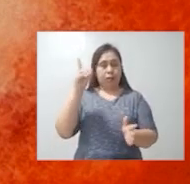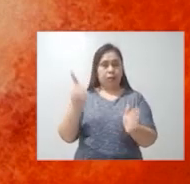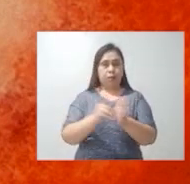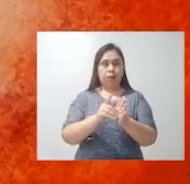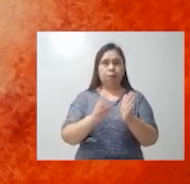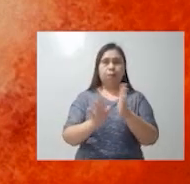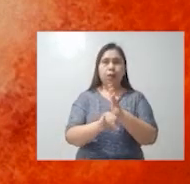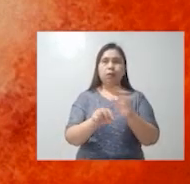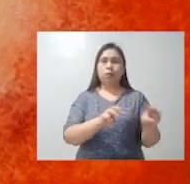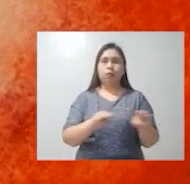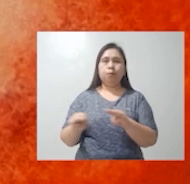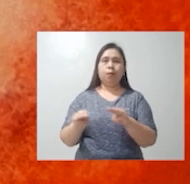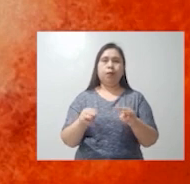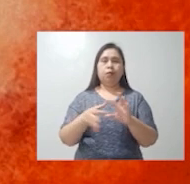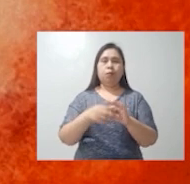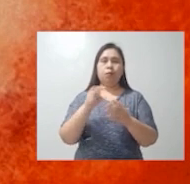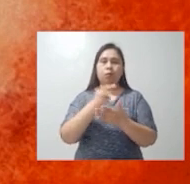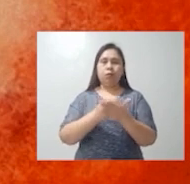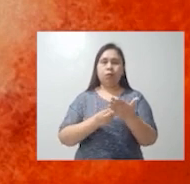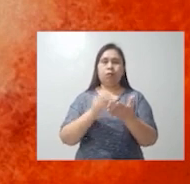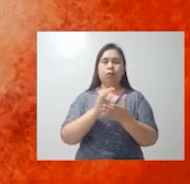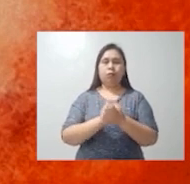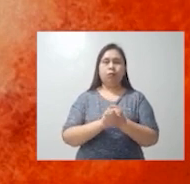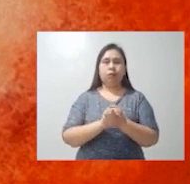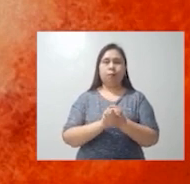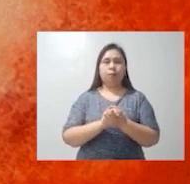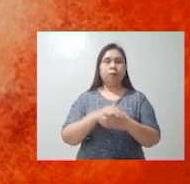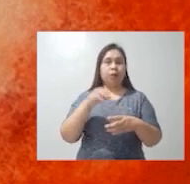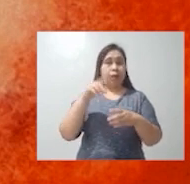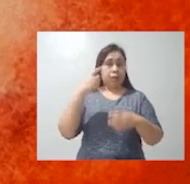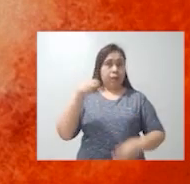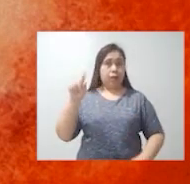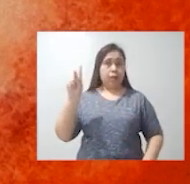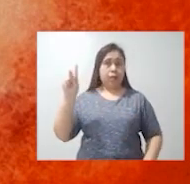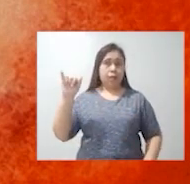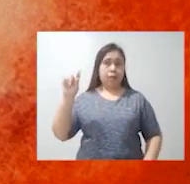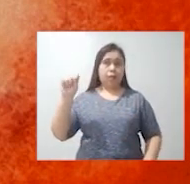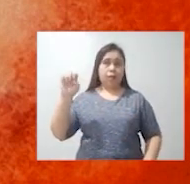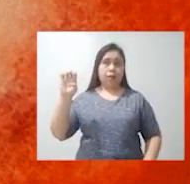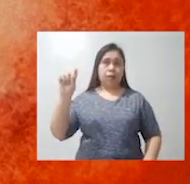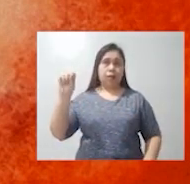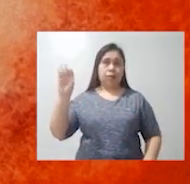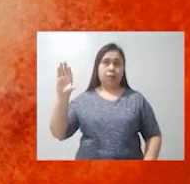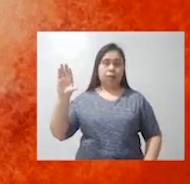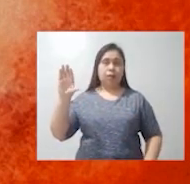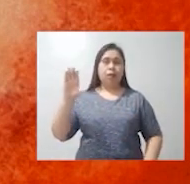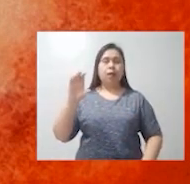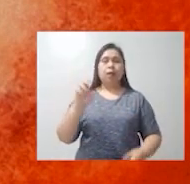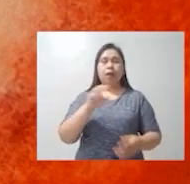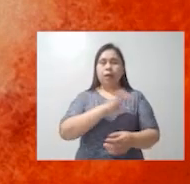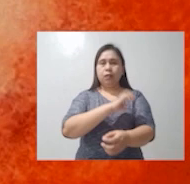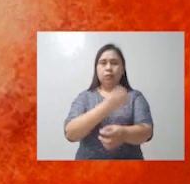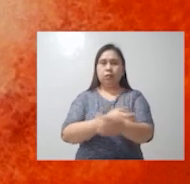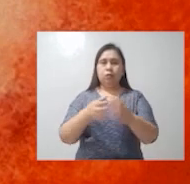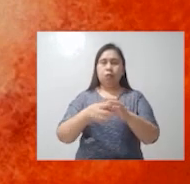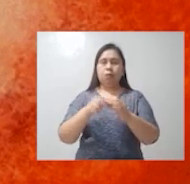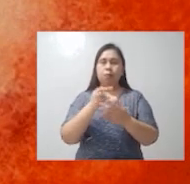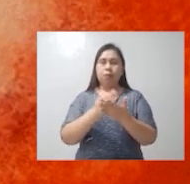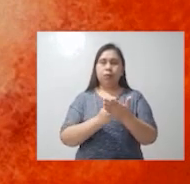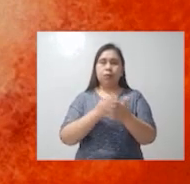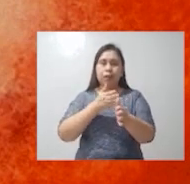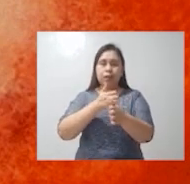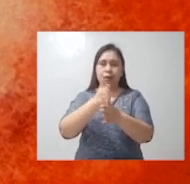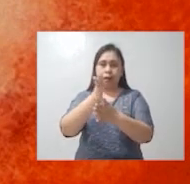energy. On a microscopic scale, the kinetic energy of molecules is the direct relation to thermal